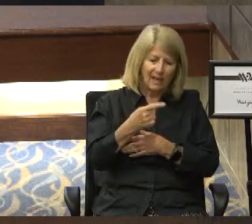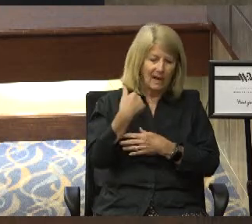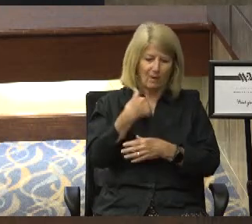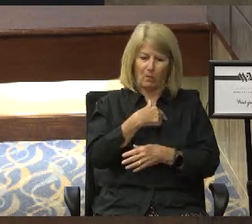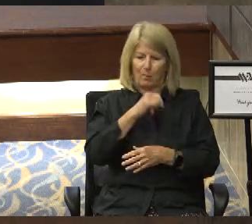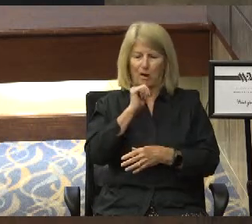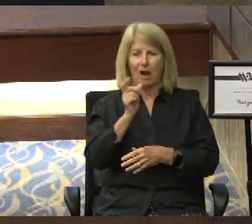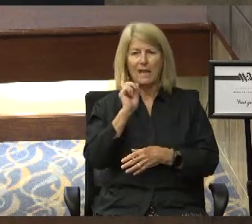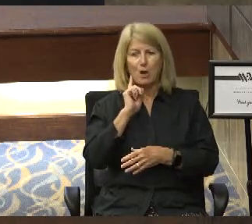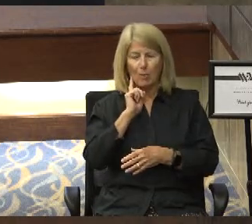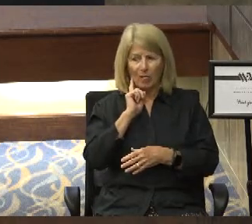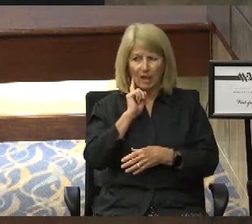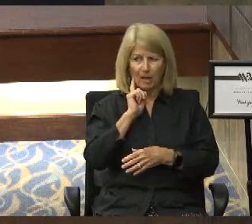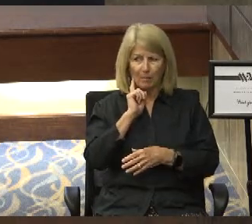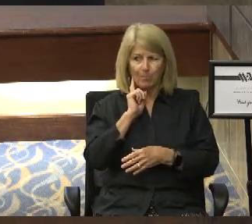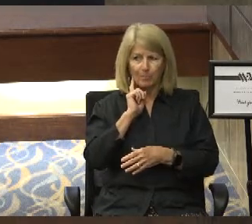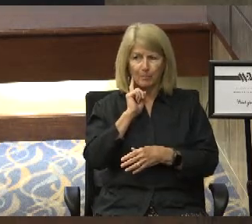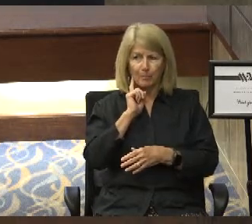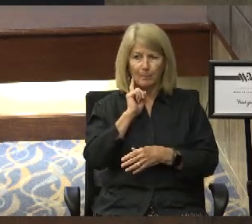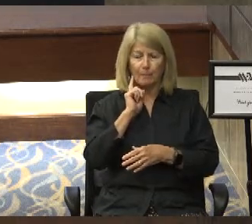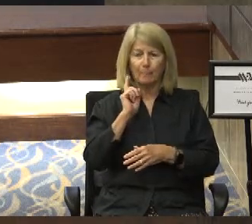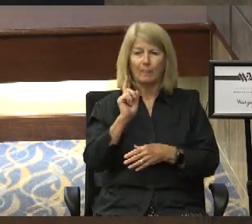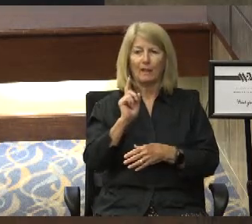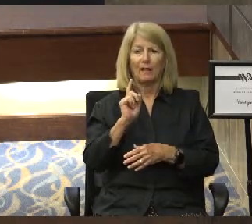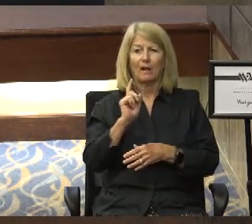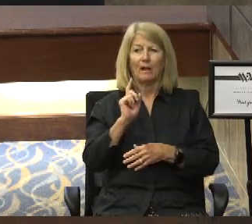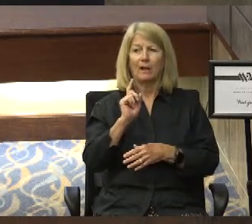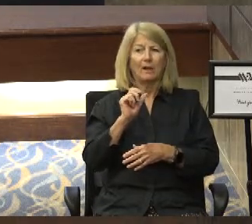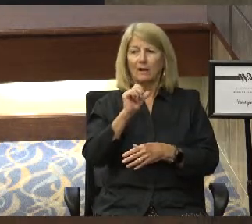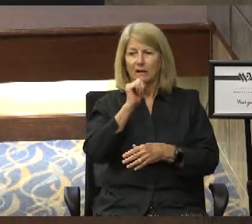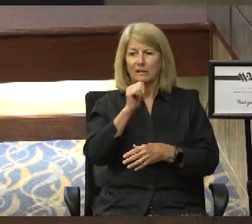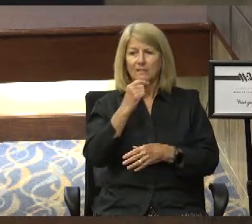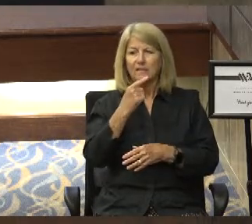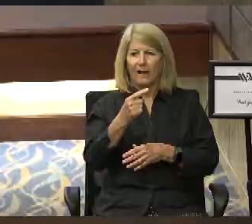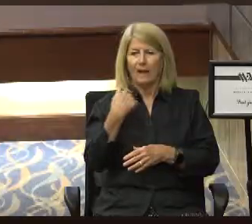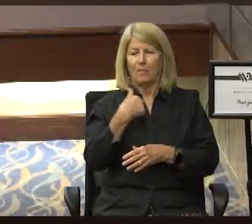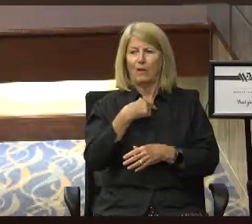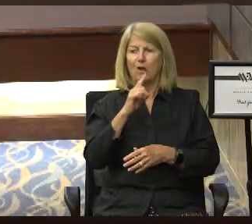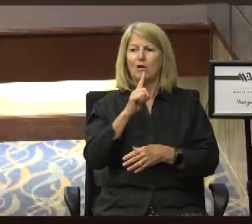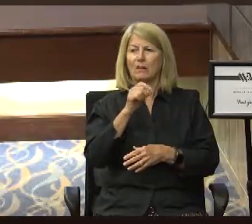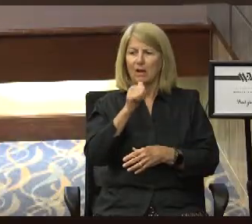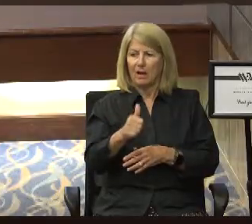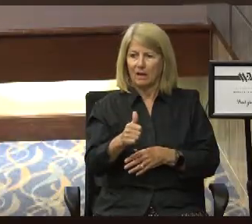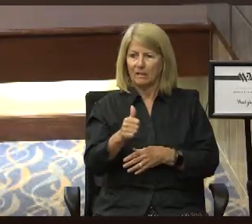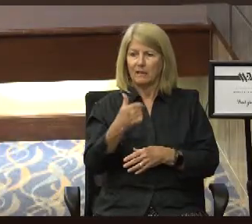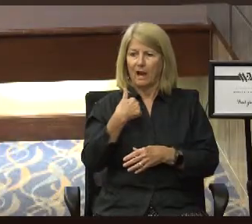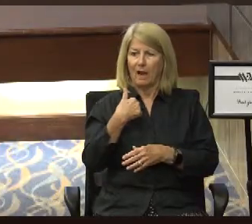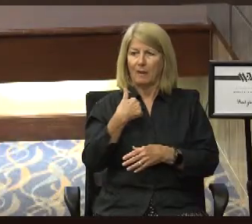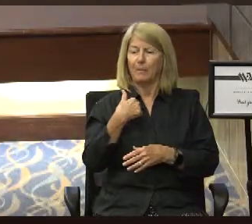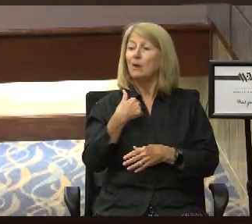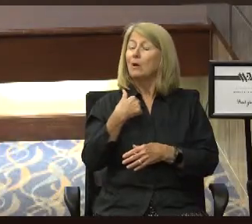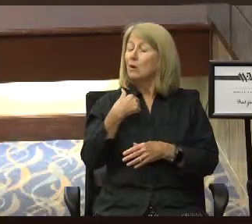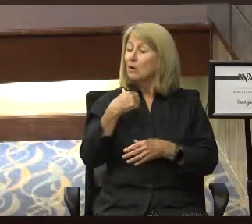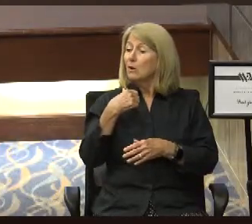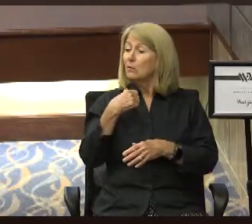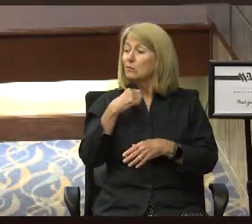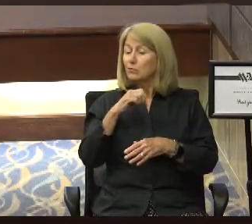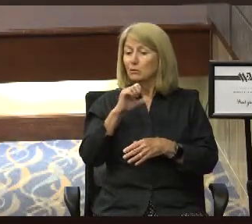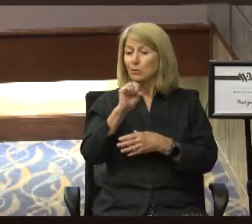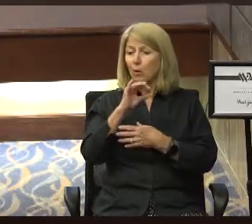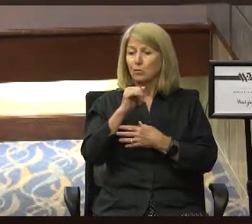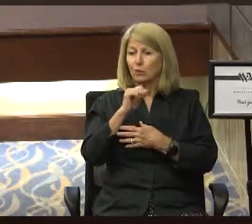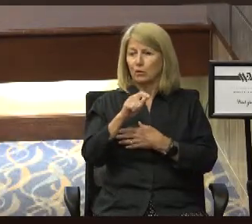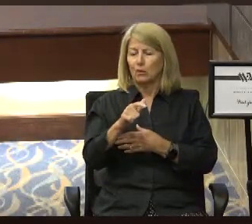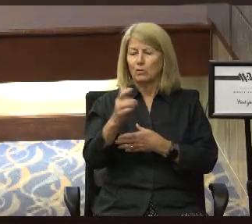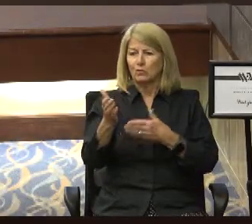hearing them. Well, I mean, to some extent, we're not. I mean, as a social service professional myself, I don't intend